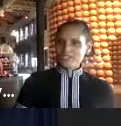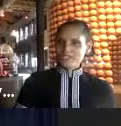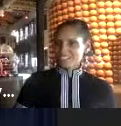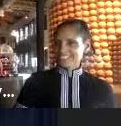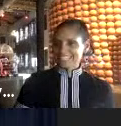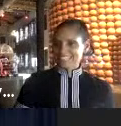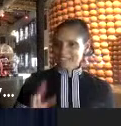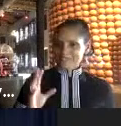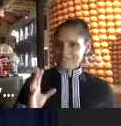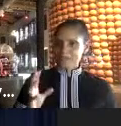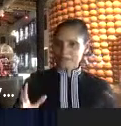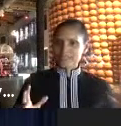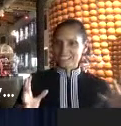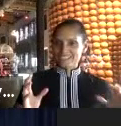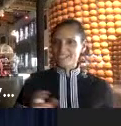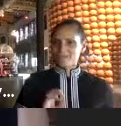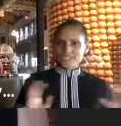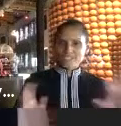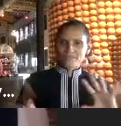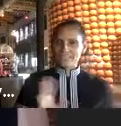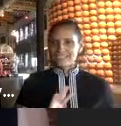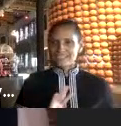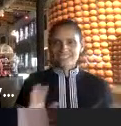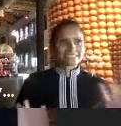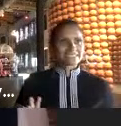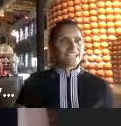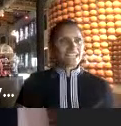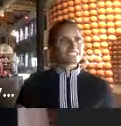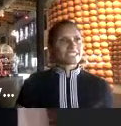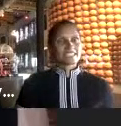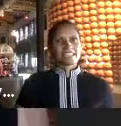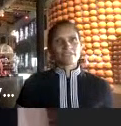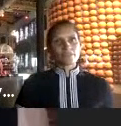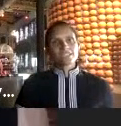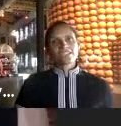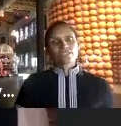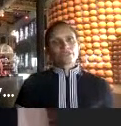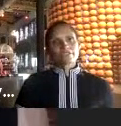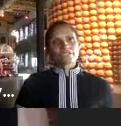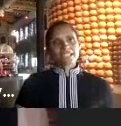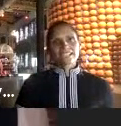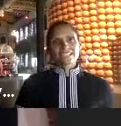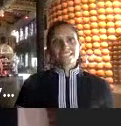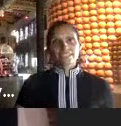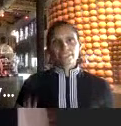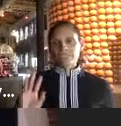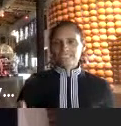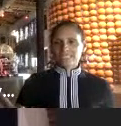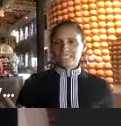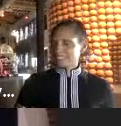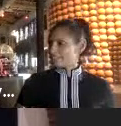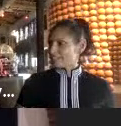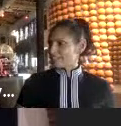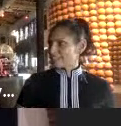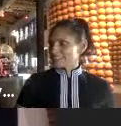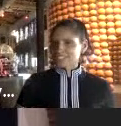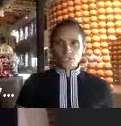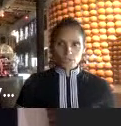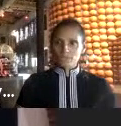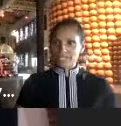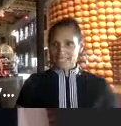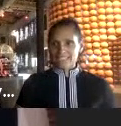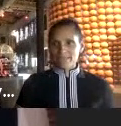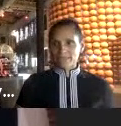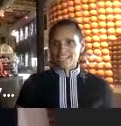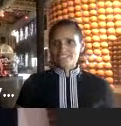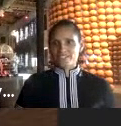We were struggling at first. We were like, oh, what should we title this? And then we realized, you know, Micheline had curated a show